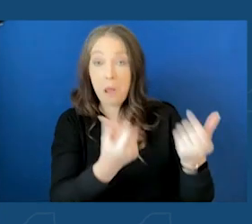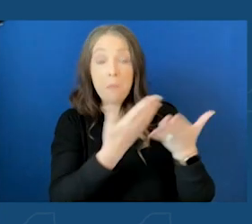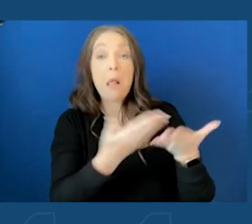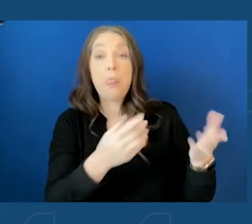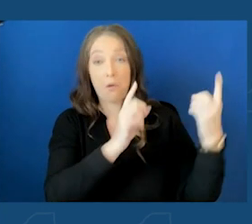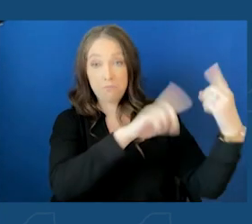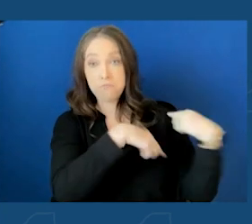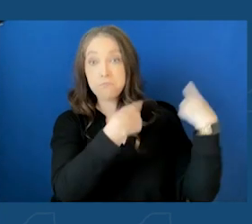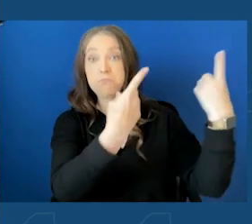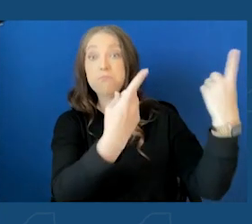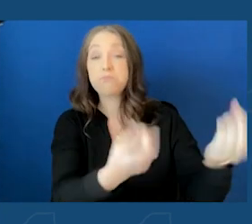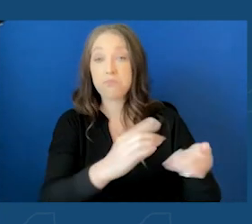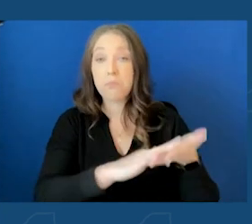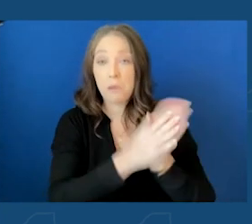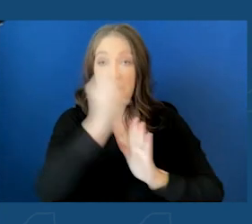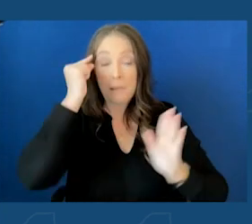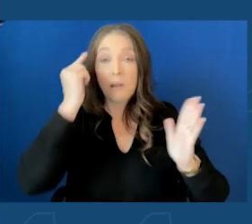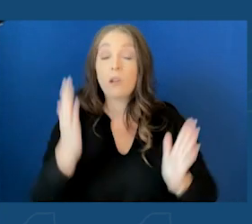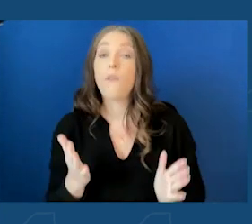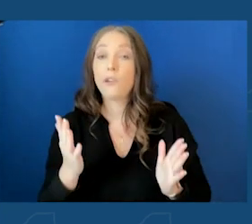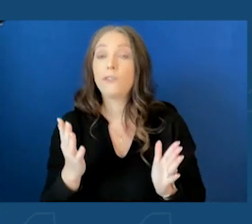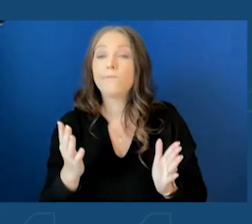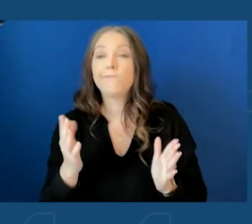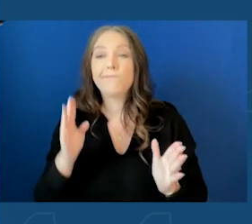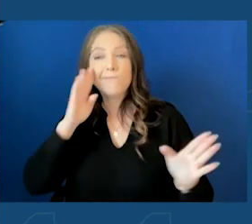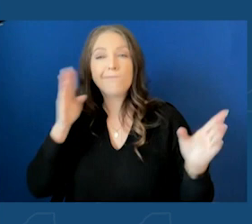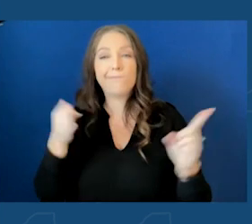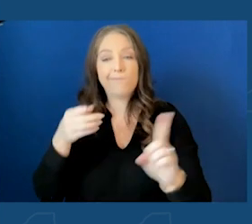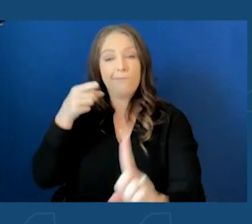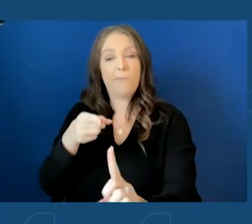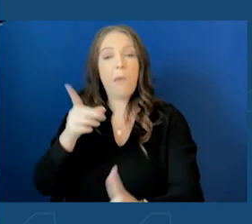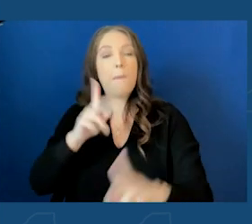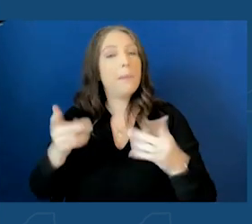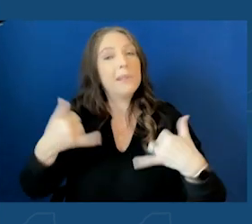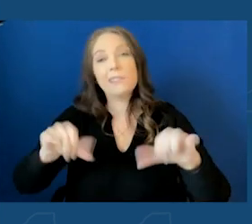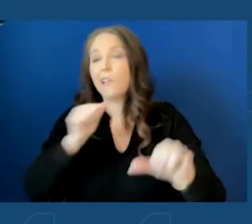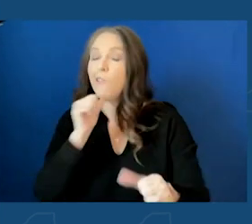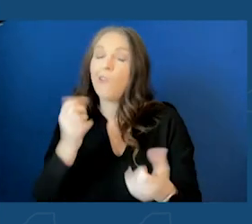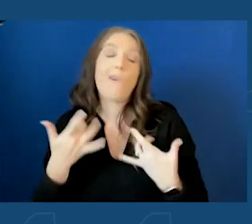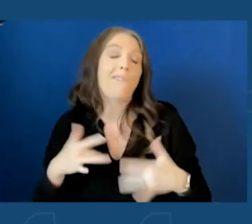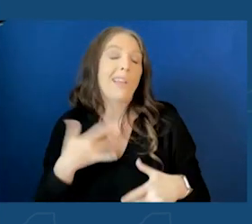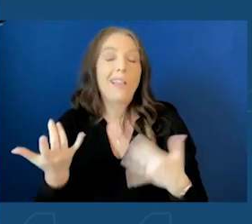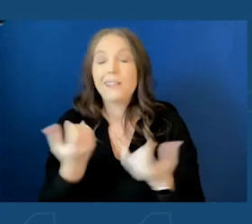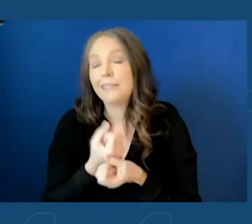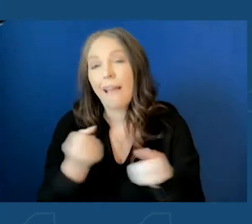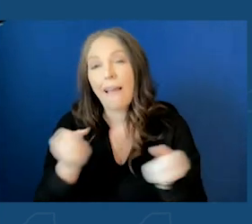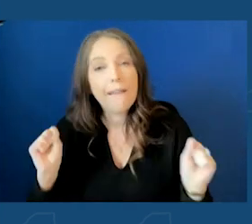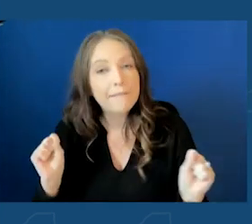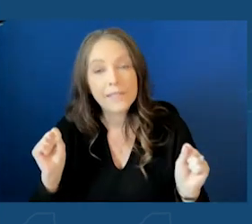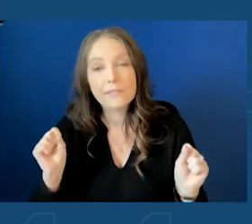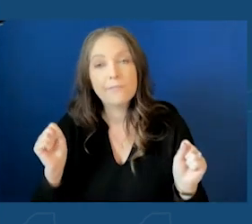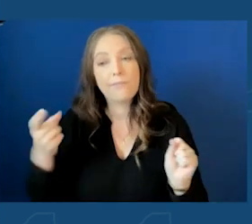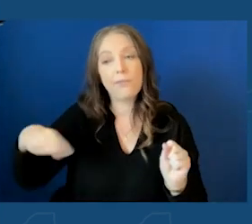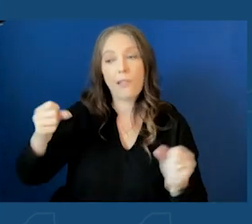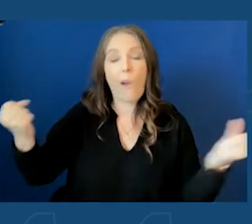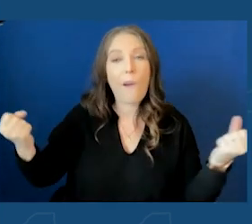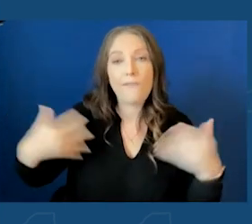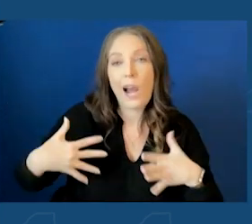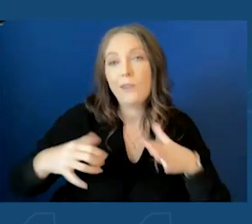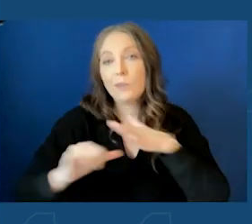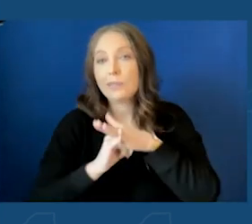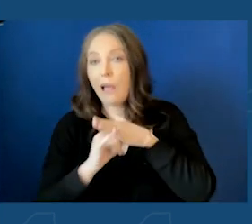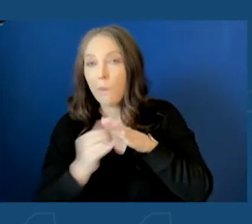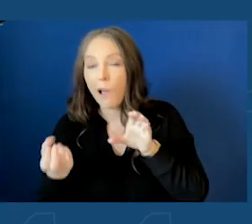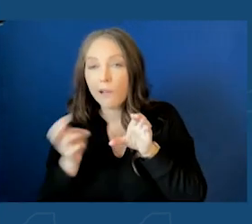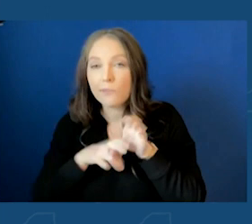office, the bottom line is that people still don't feel safe. People still are afraid to take the subway. The fear is